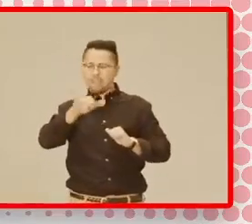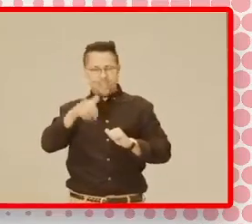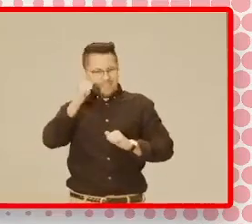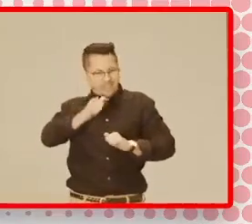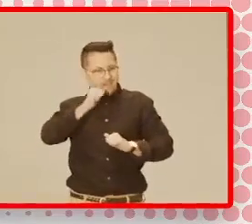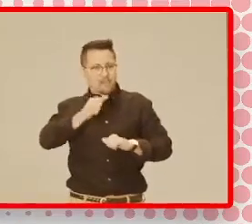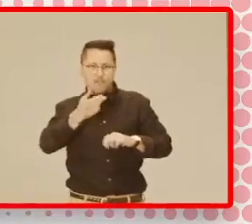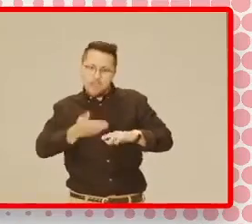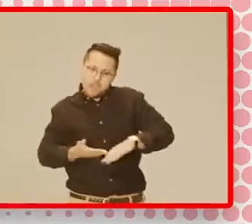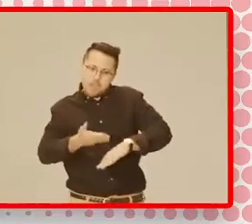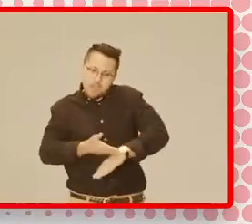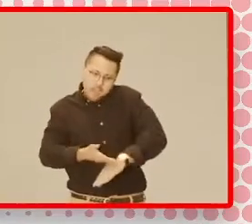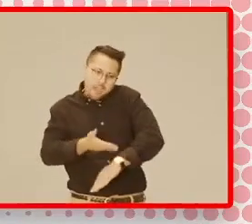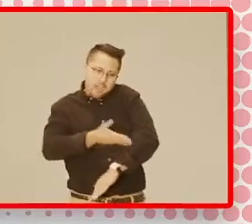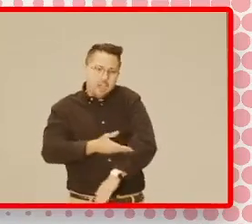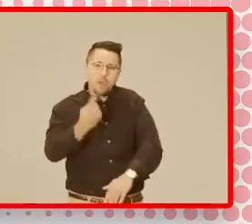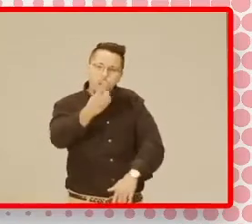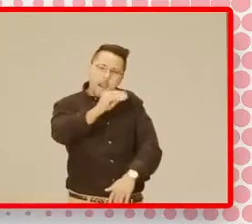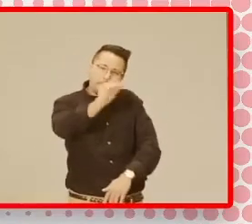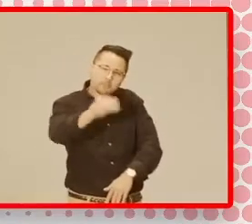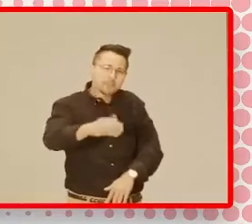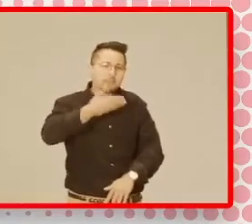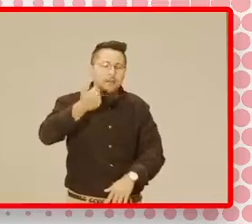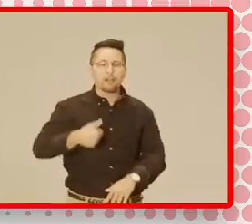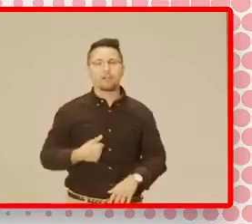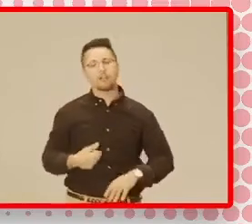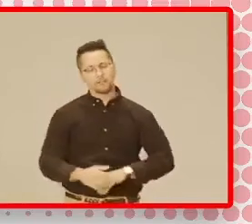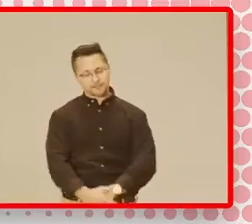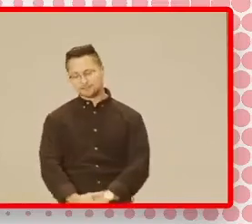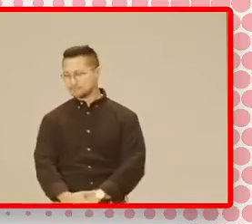keep Central Florida Store.